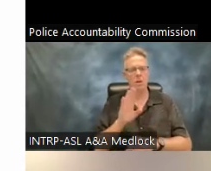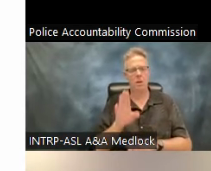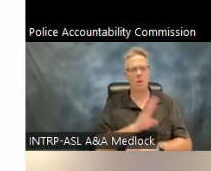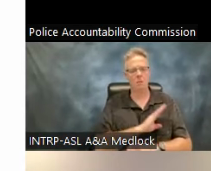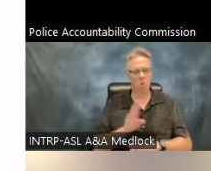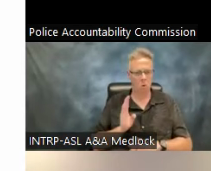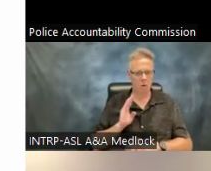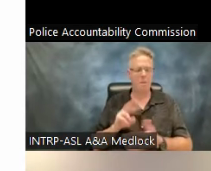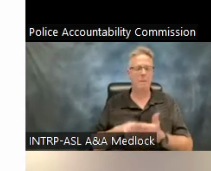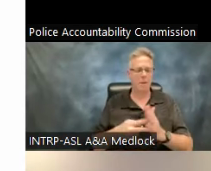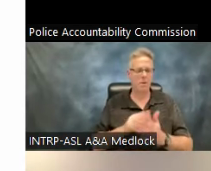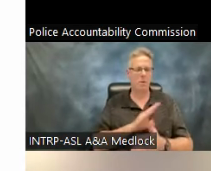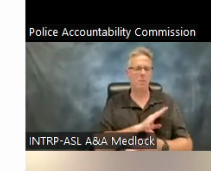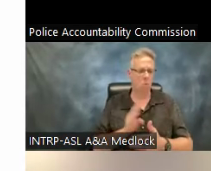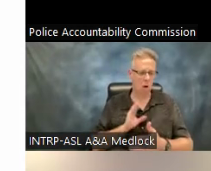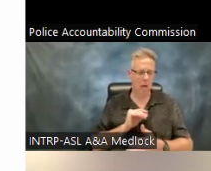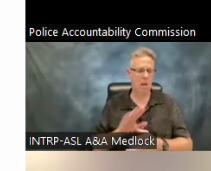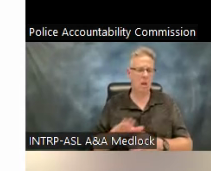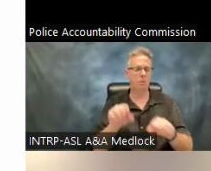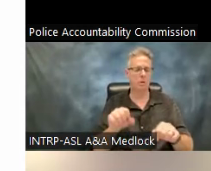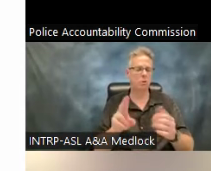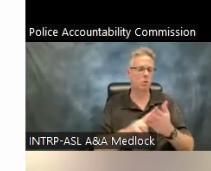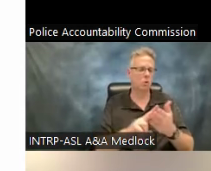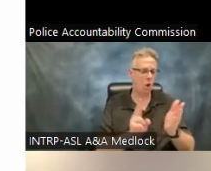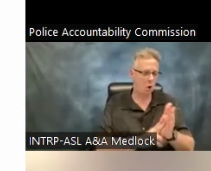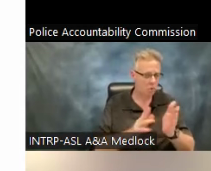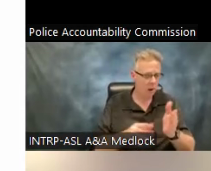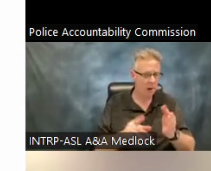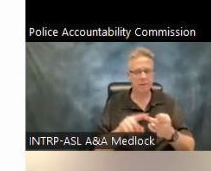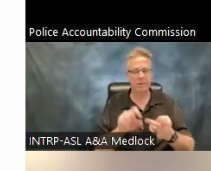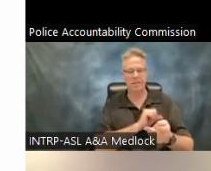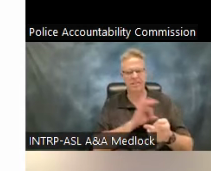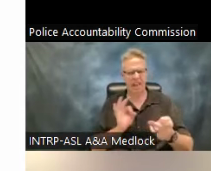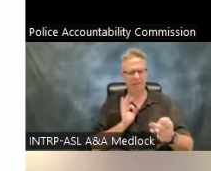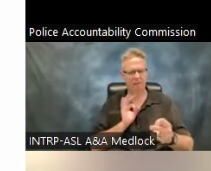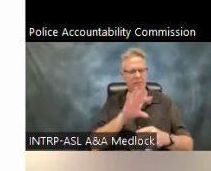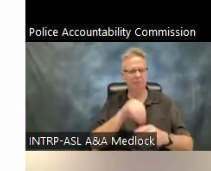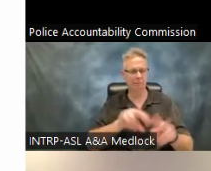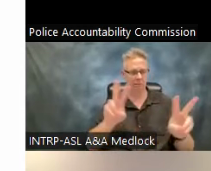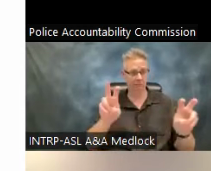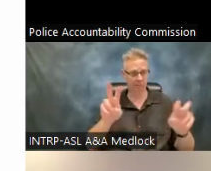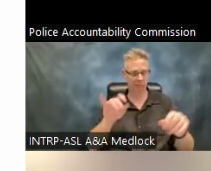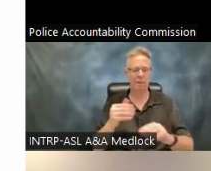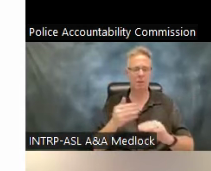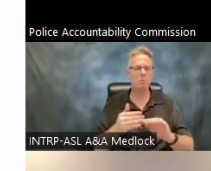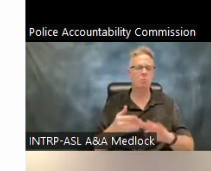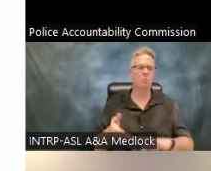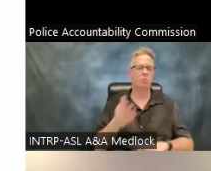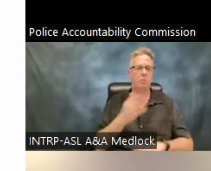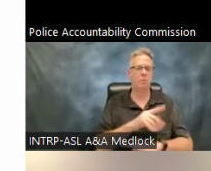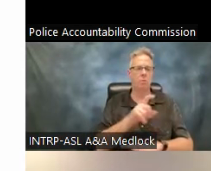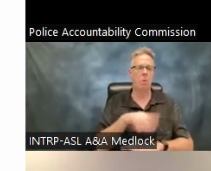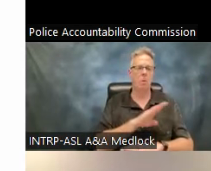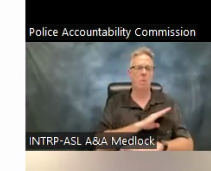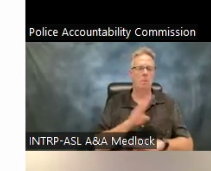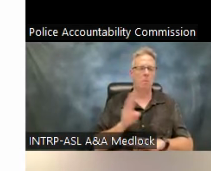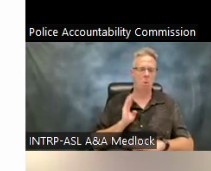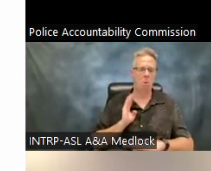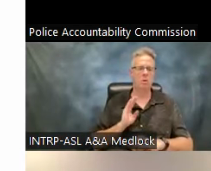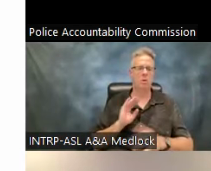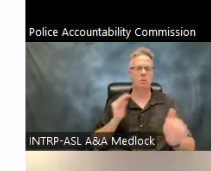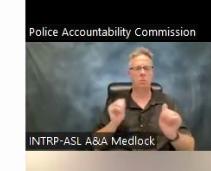mean the board as well as its potential contractors or staff or anything like that. So to clarify the previous question, board as opposed